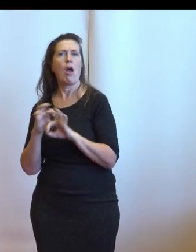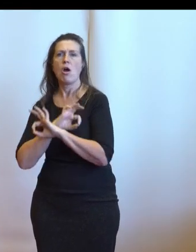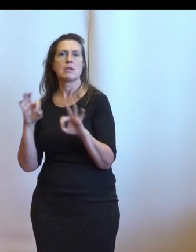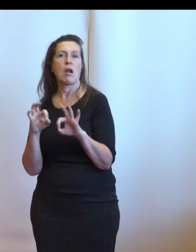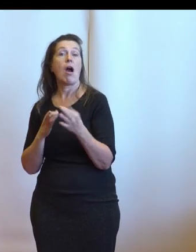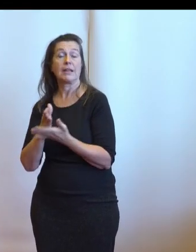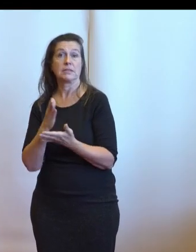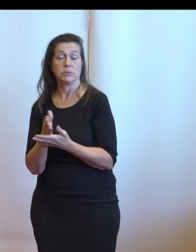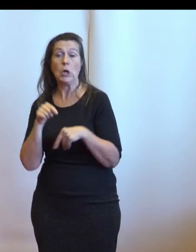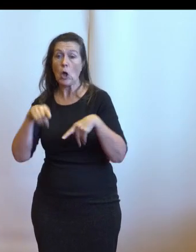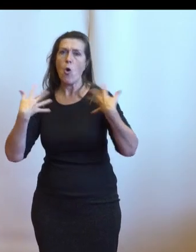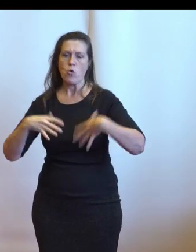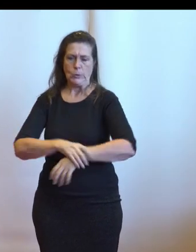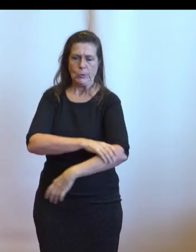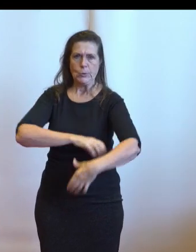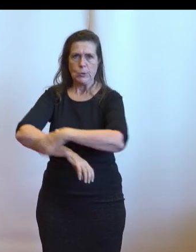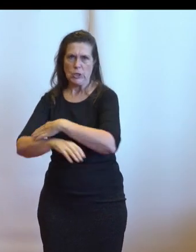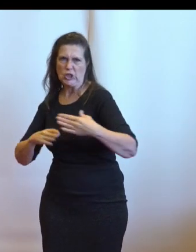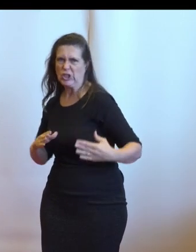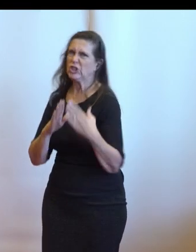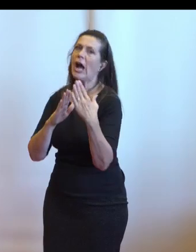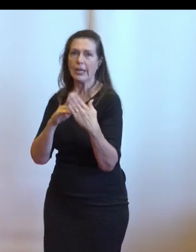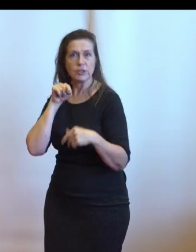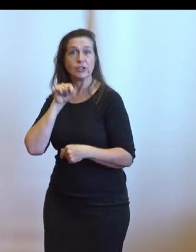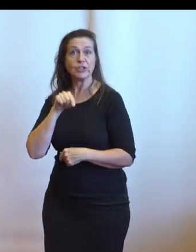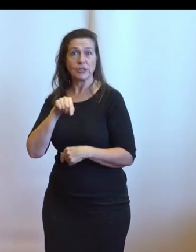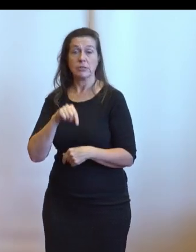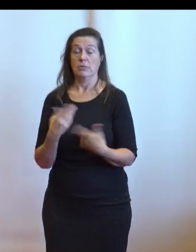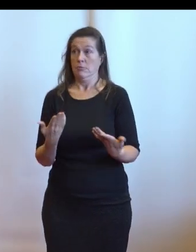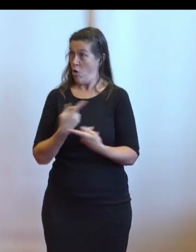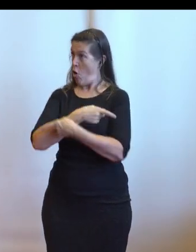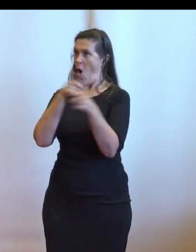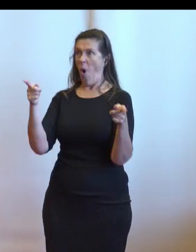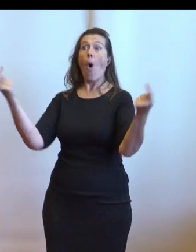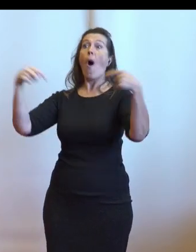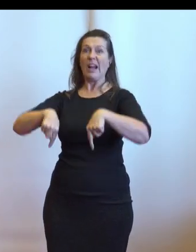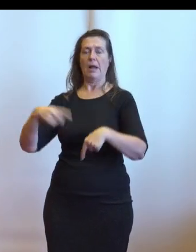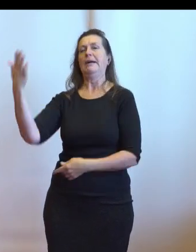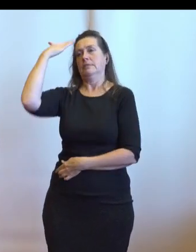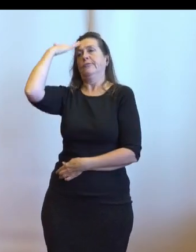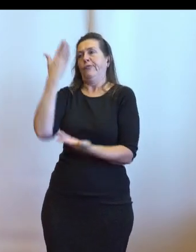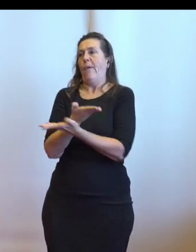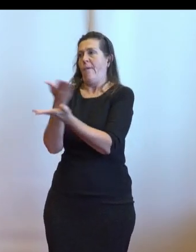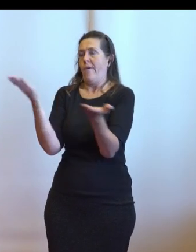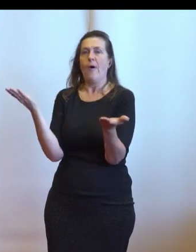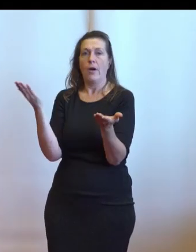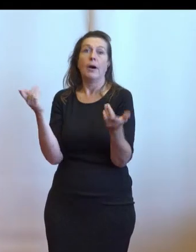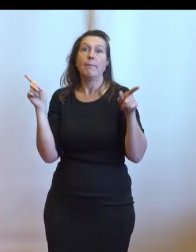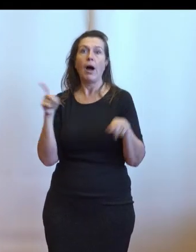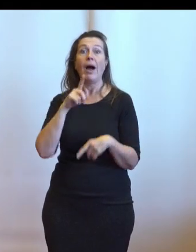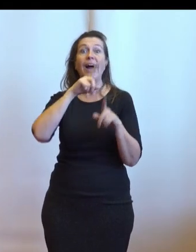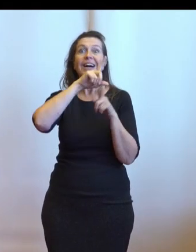and the challenge isn't any of the people sitting in the room today because you're all here because you get it. The challenge for digital